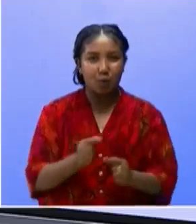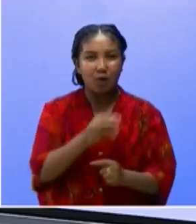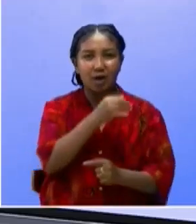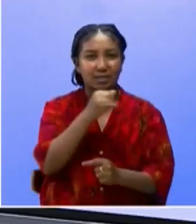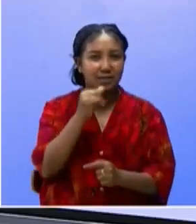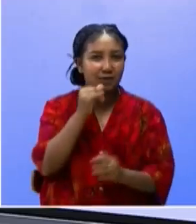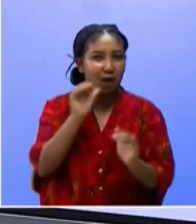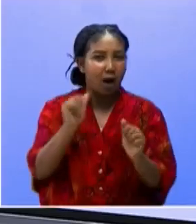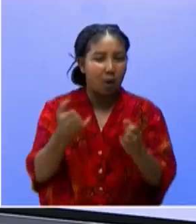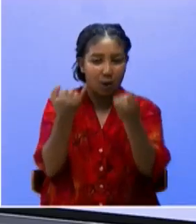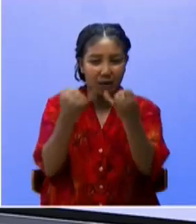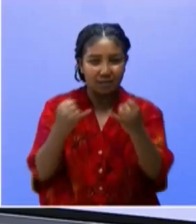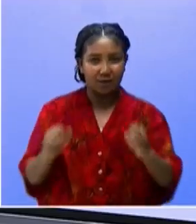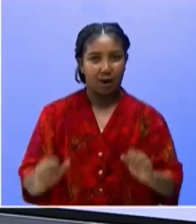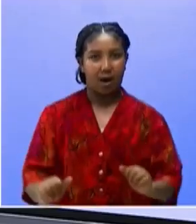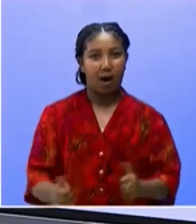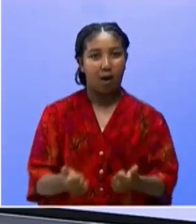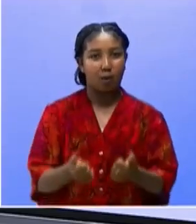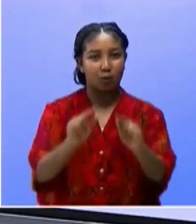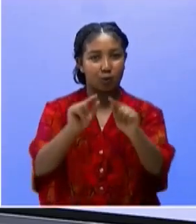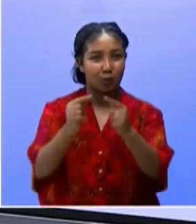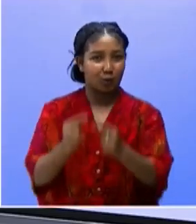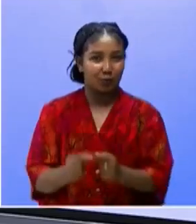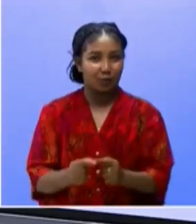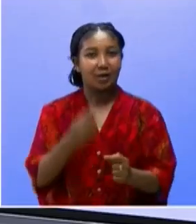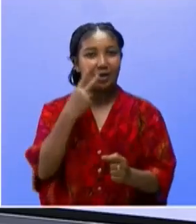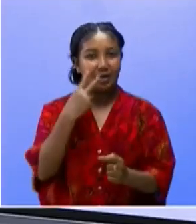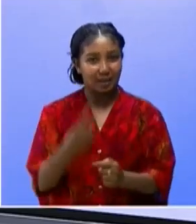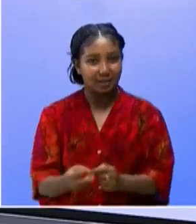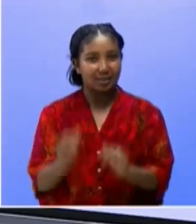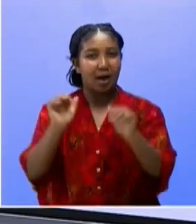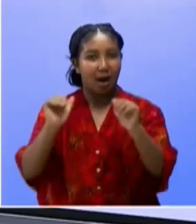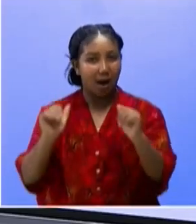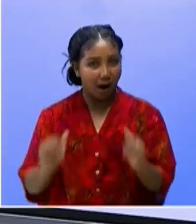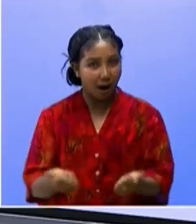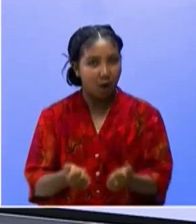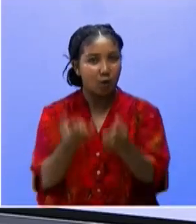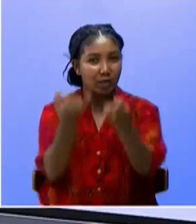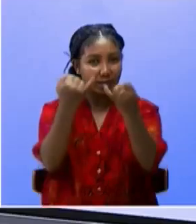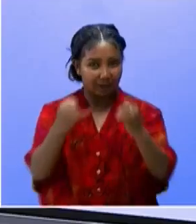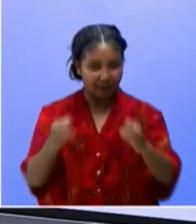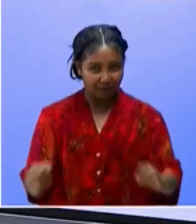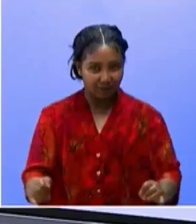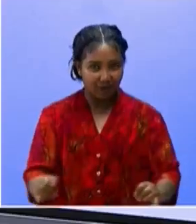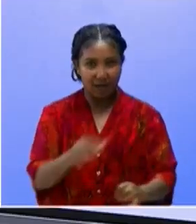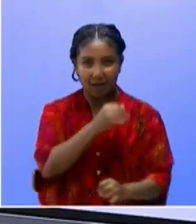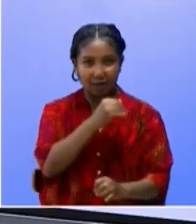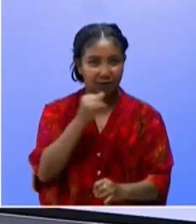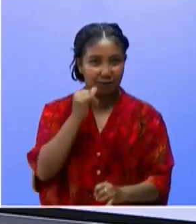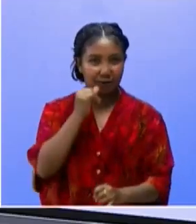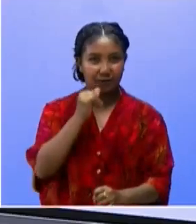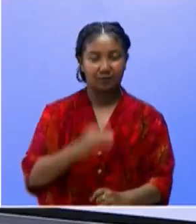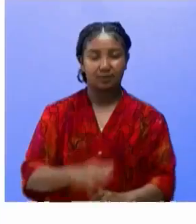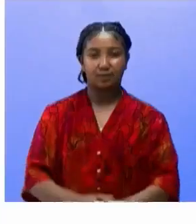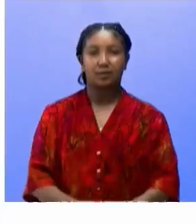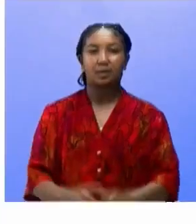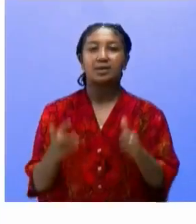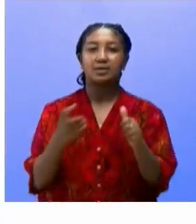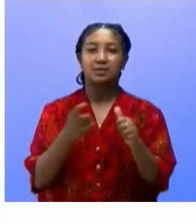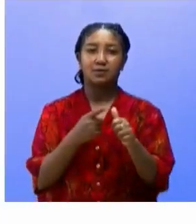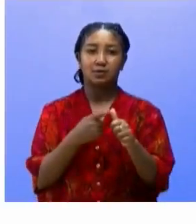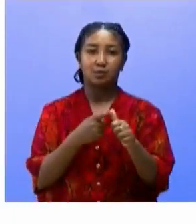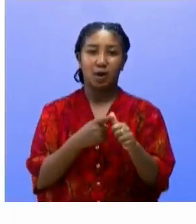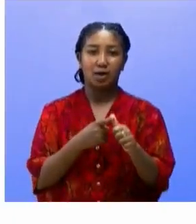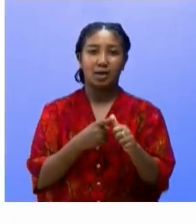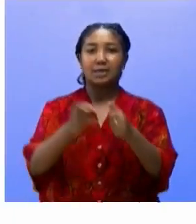are classified. Okay? Let us see how we classify adjectives. The first ones